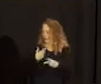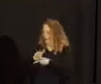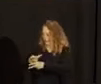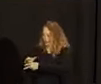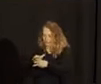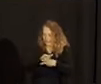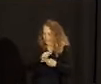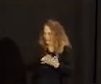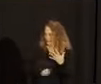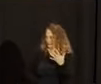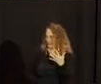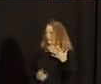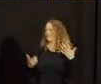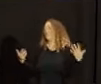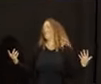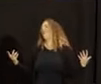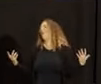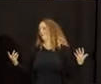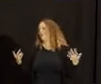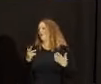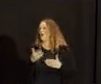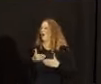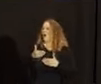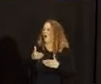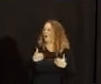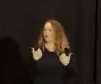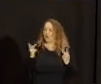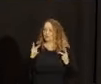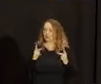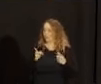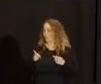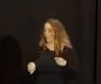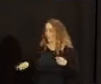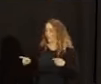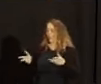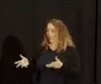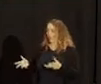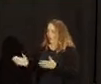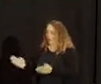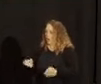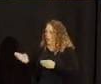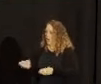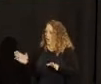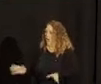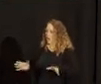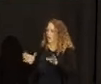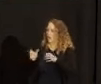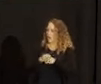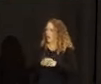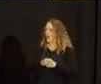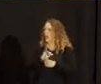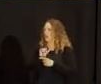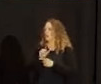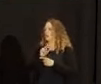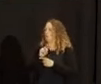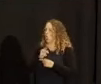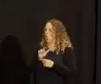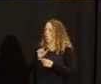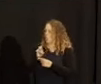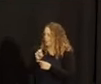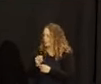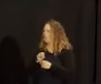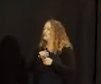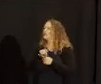be met. And so it's often young people who are out there organizing. People like, John Lewis, who